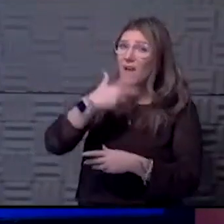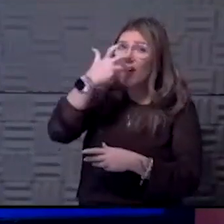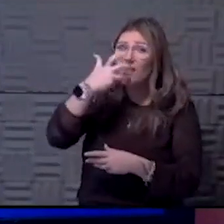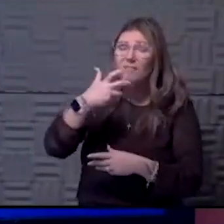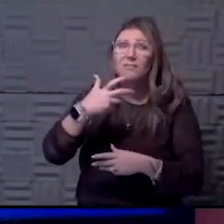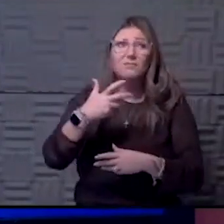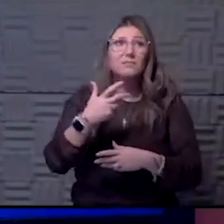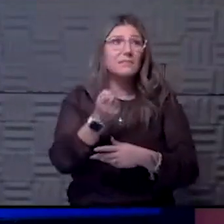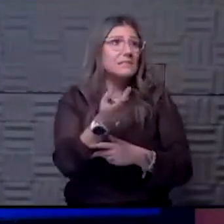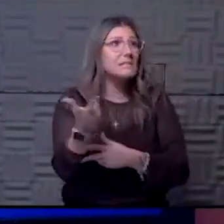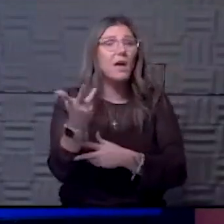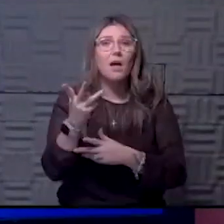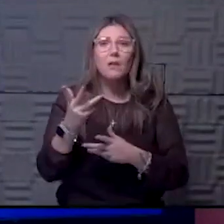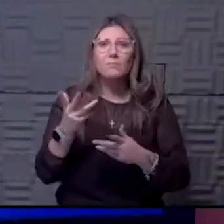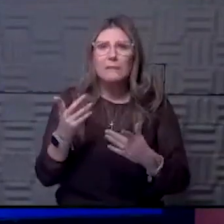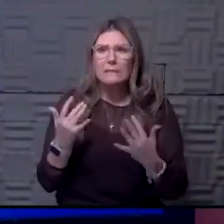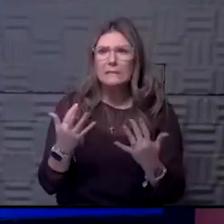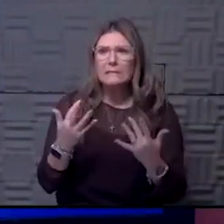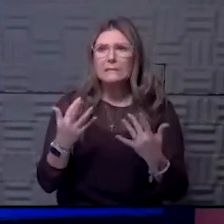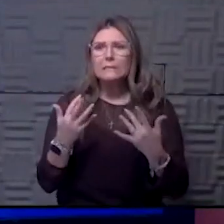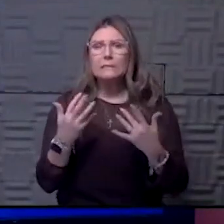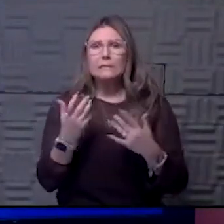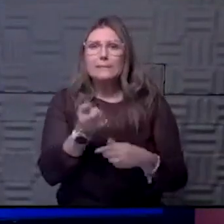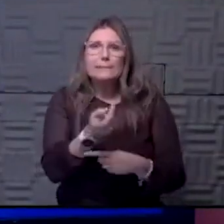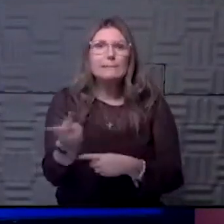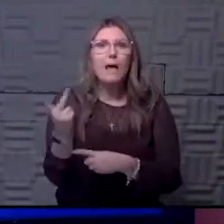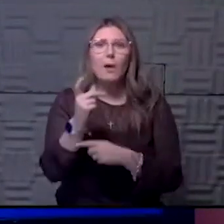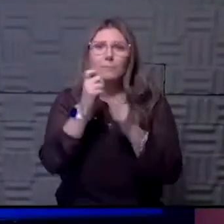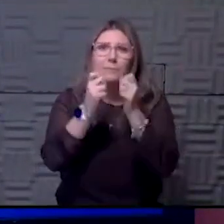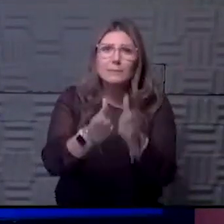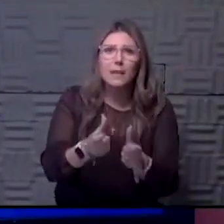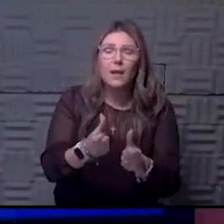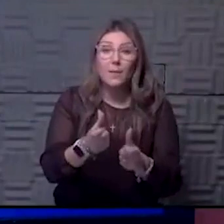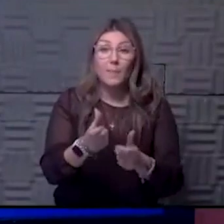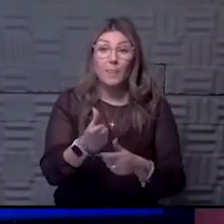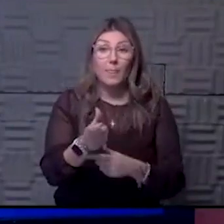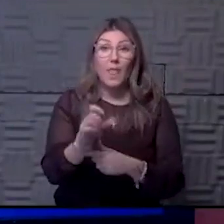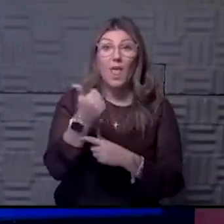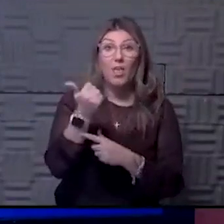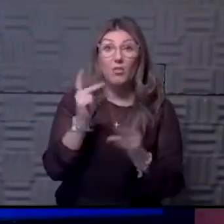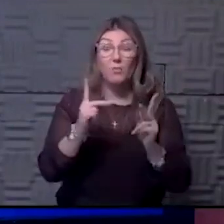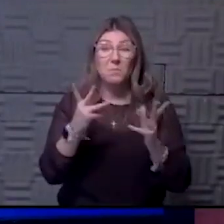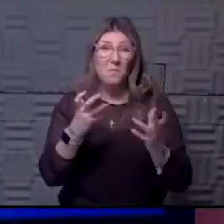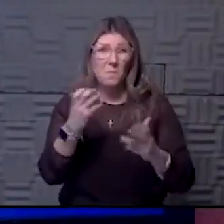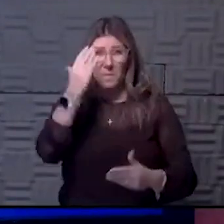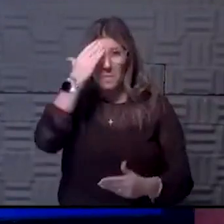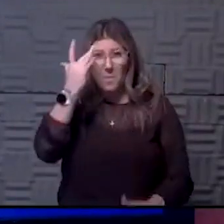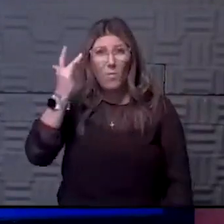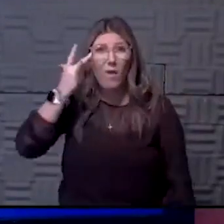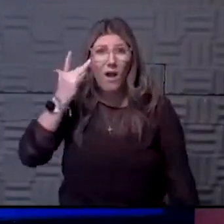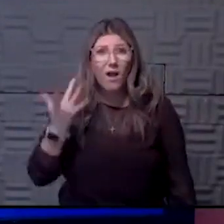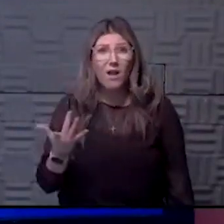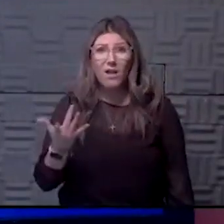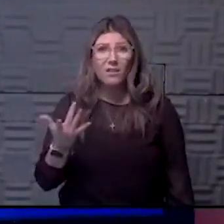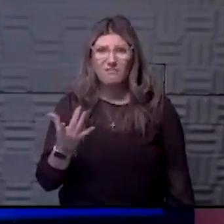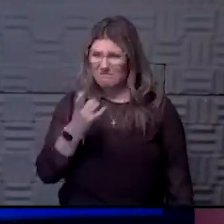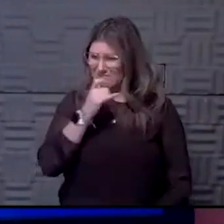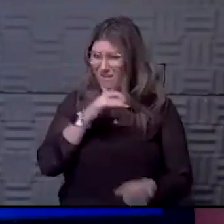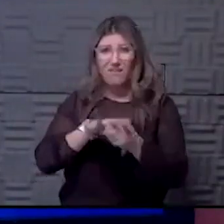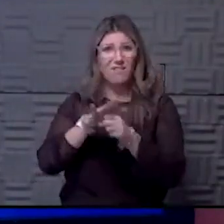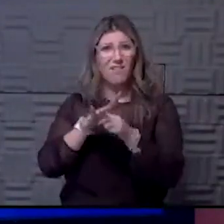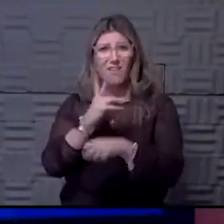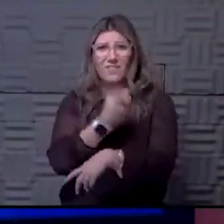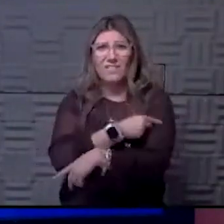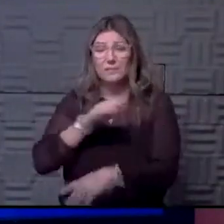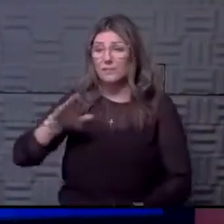people are hesitant. Some people are denial. And some people just want to know why. We don't have enough vaccine yet.